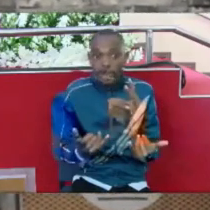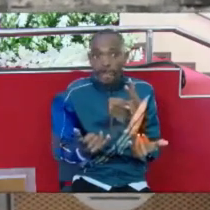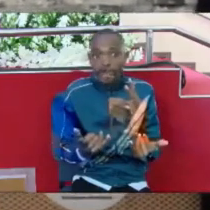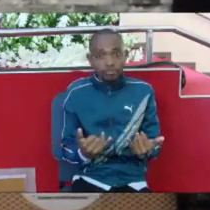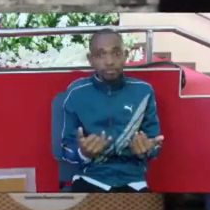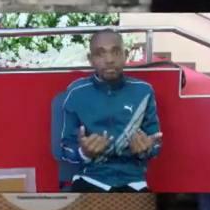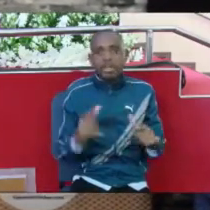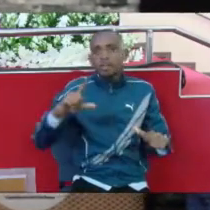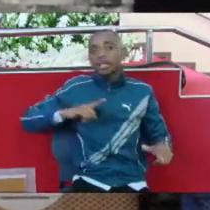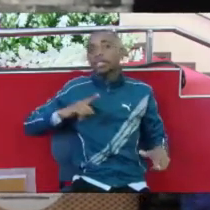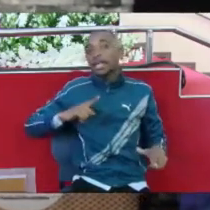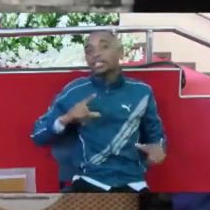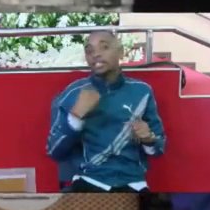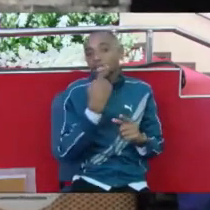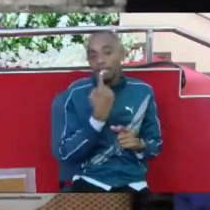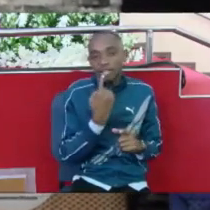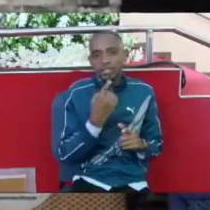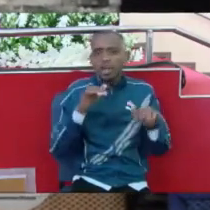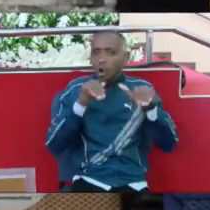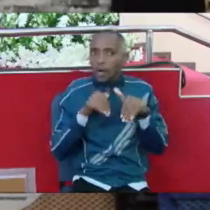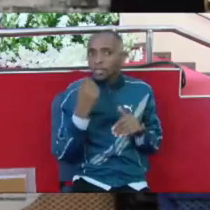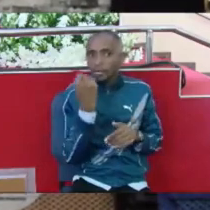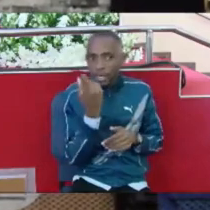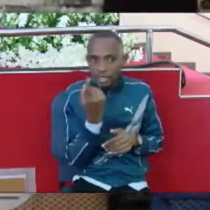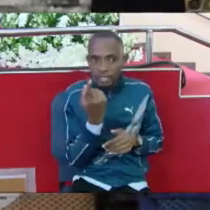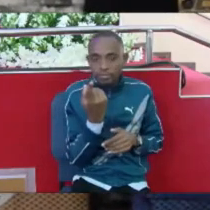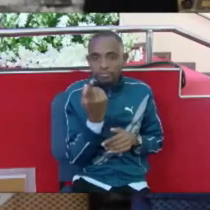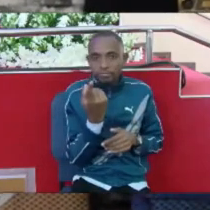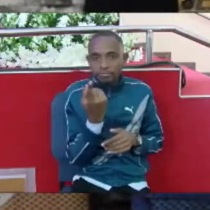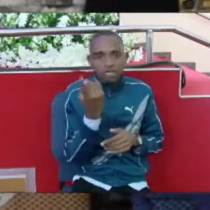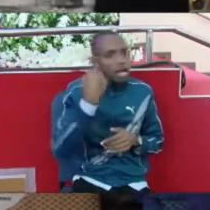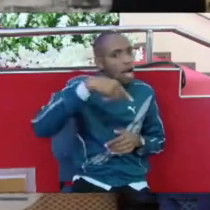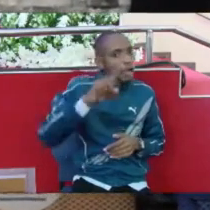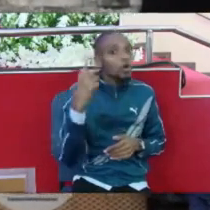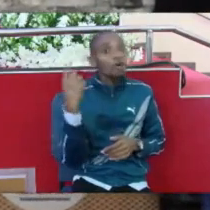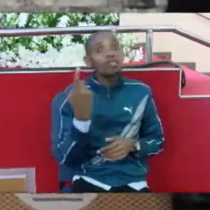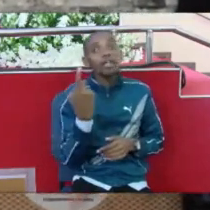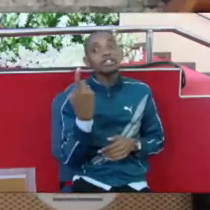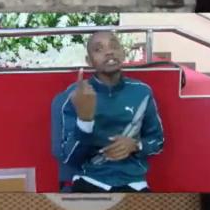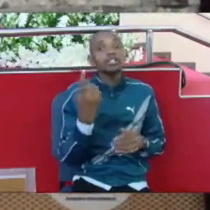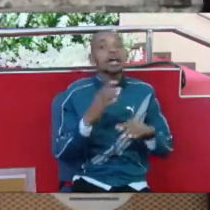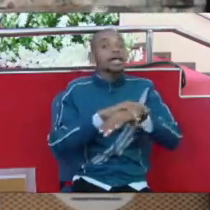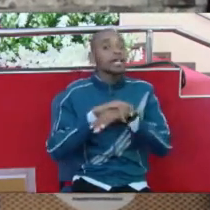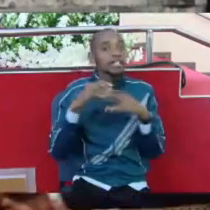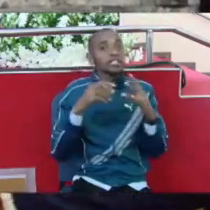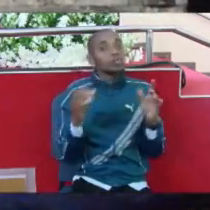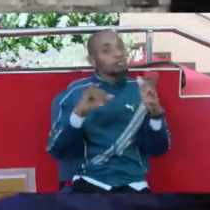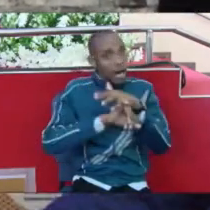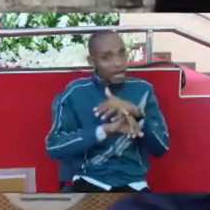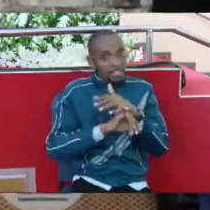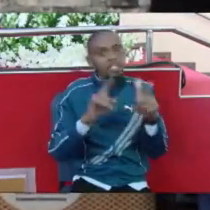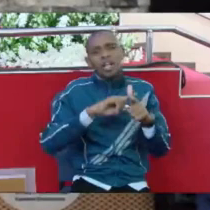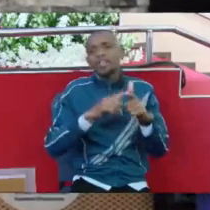And the lady said, wait a minute. I go first get married. Then I